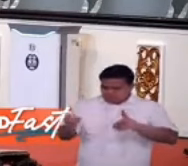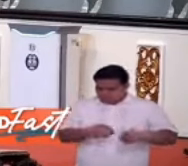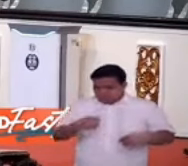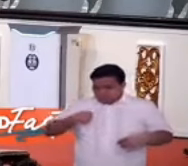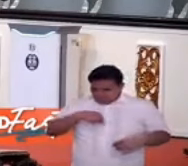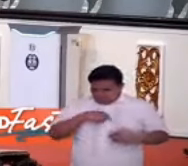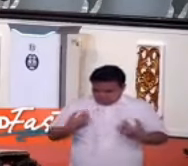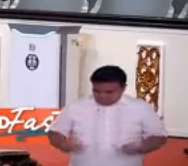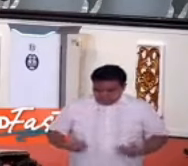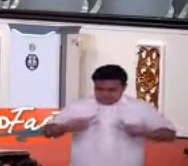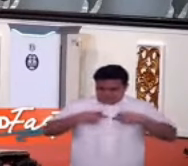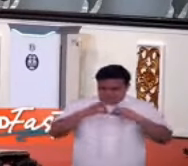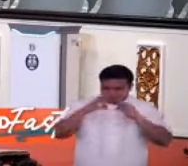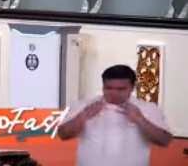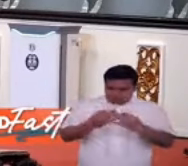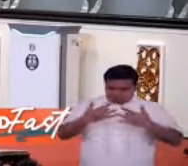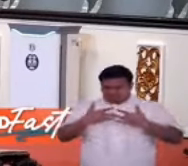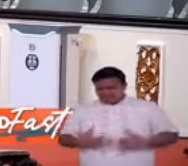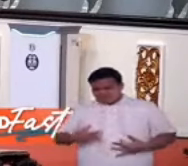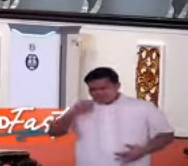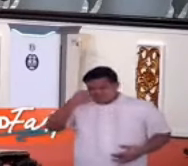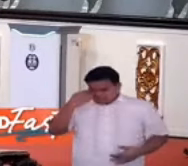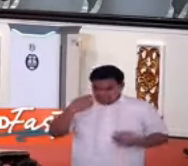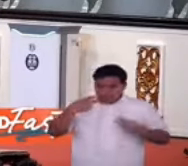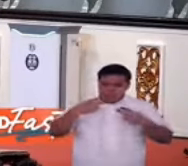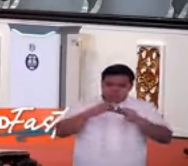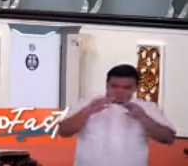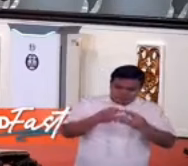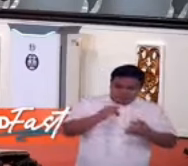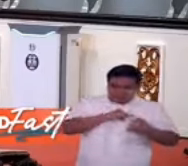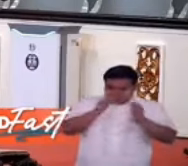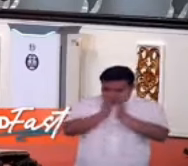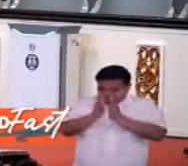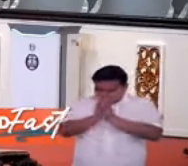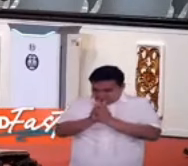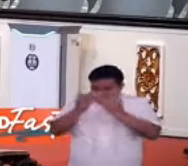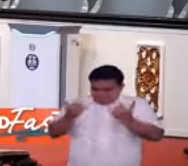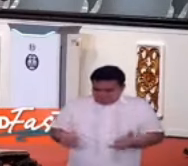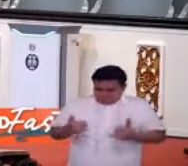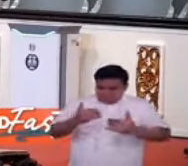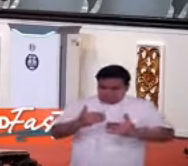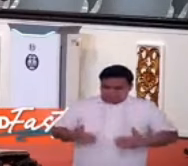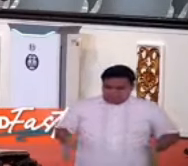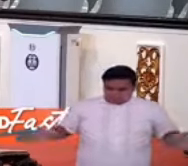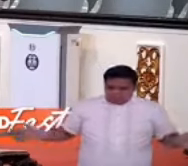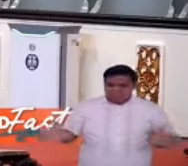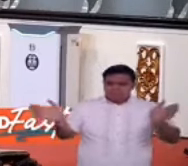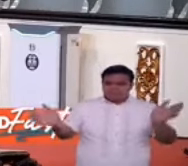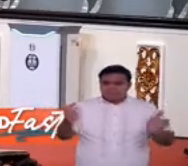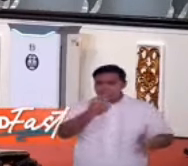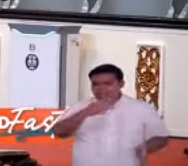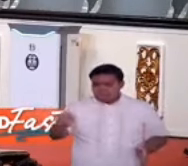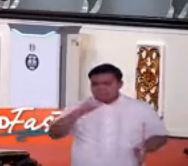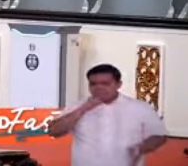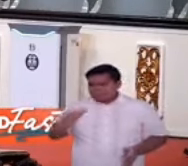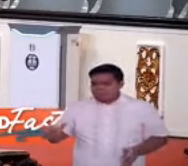If we have families here today that are discouraged because of their family situation, I pray that we will encourage them, not to